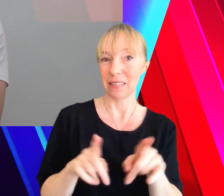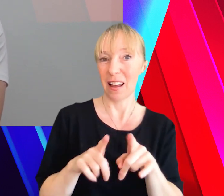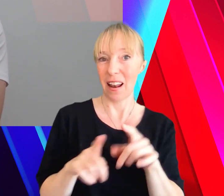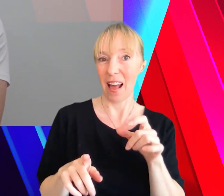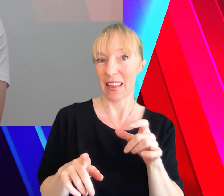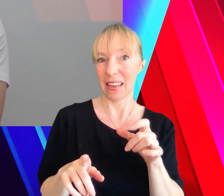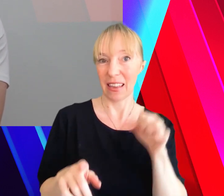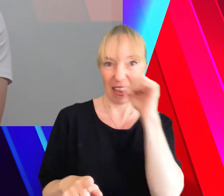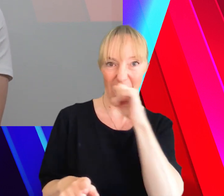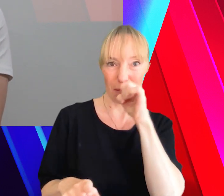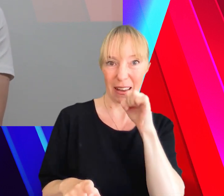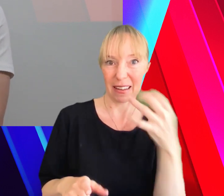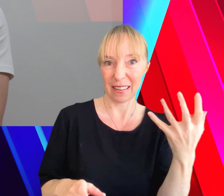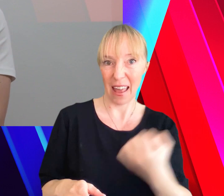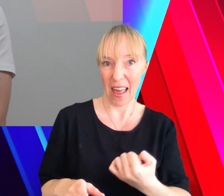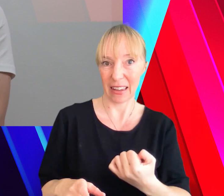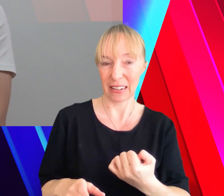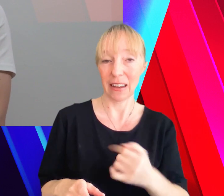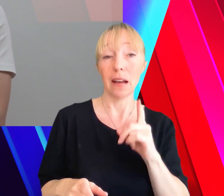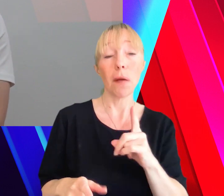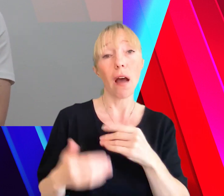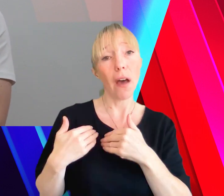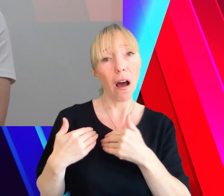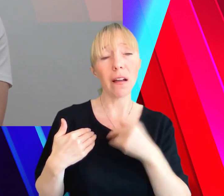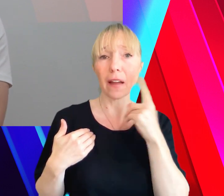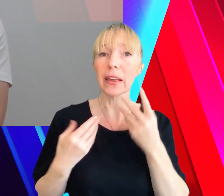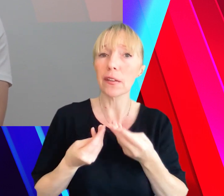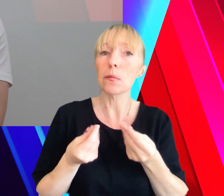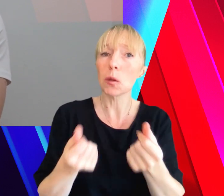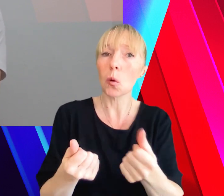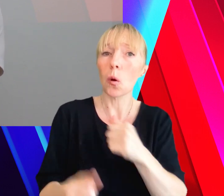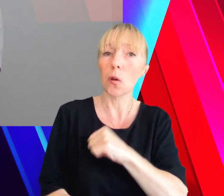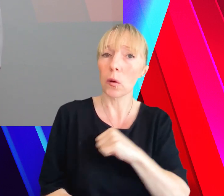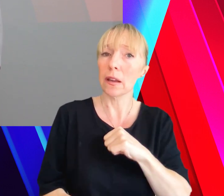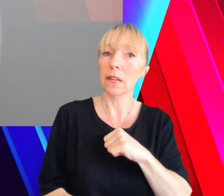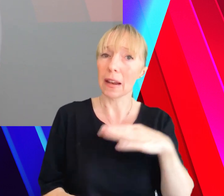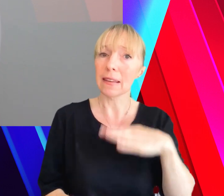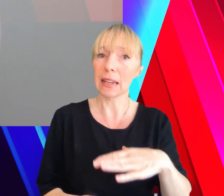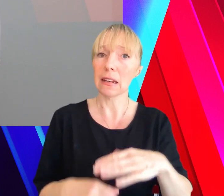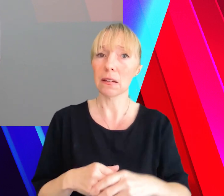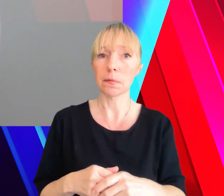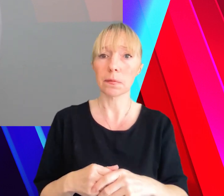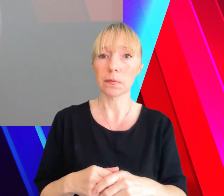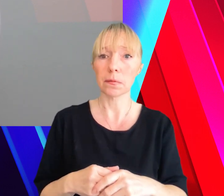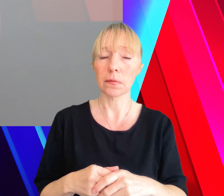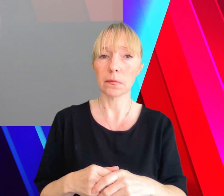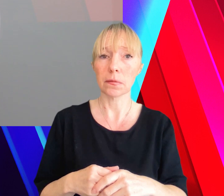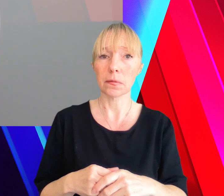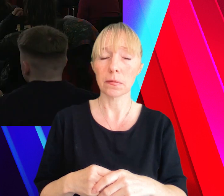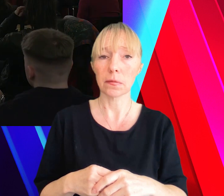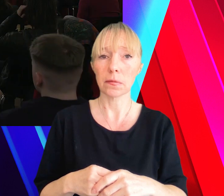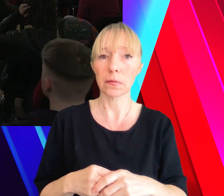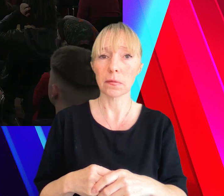blah blah, and it's all like a capitalist gain system. But at the heart of it, I think it's something quite pure and honest, and that is needed, kind